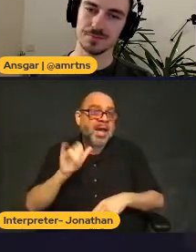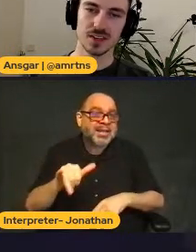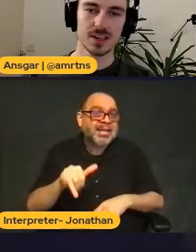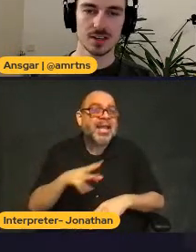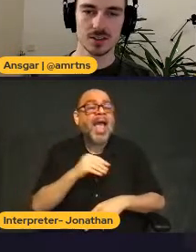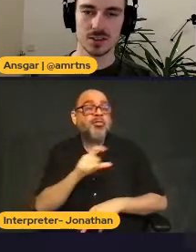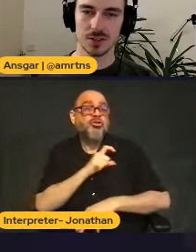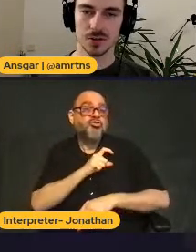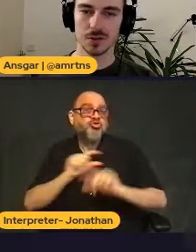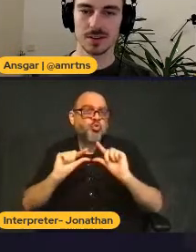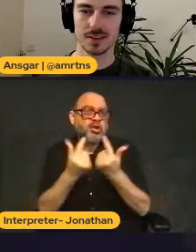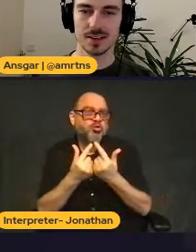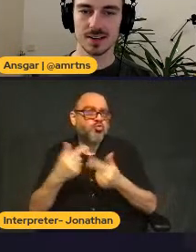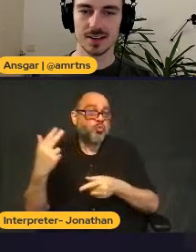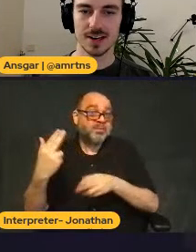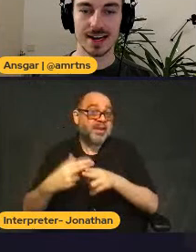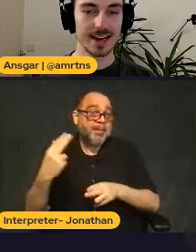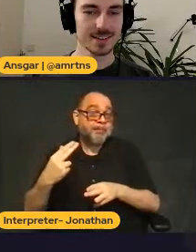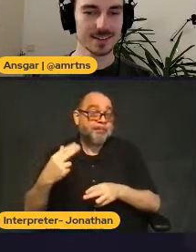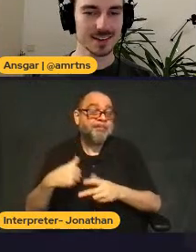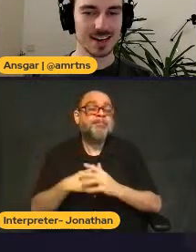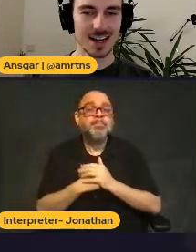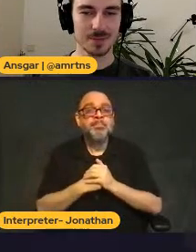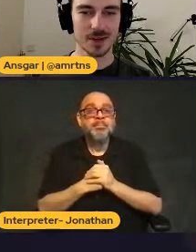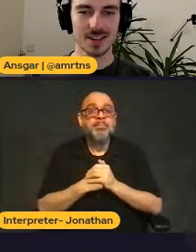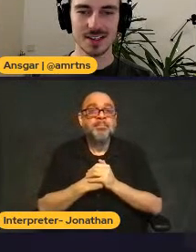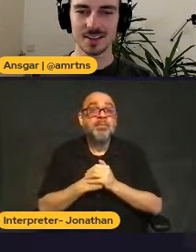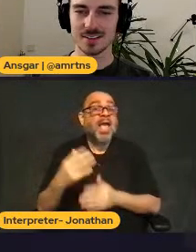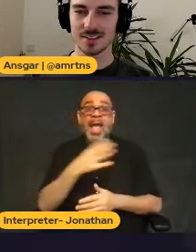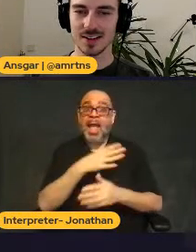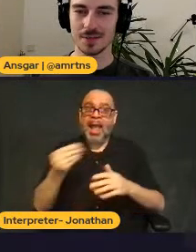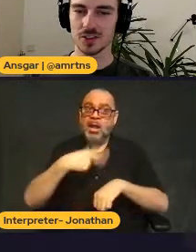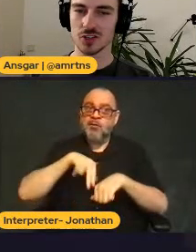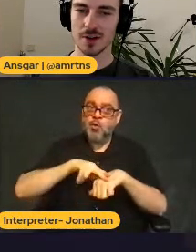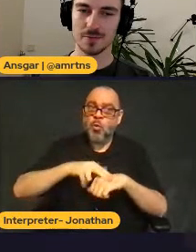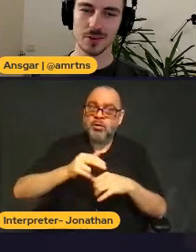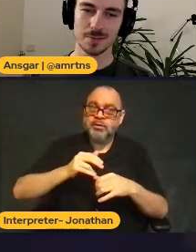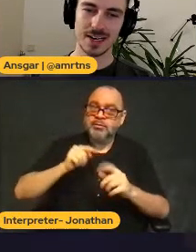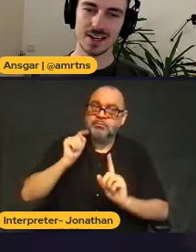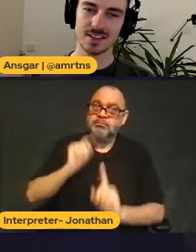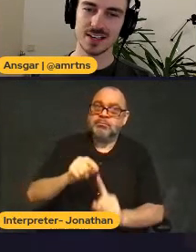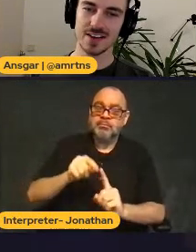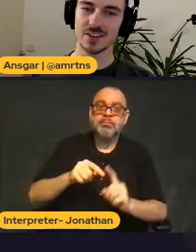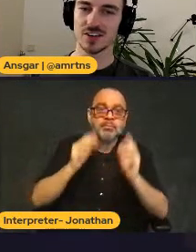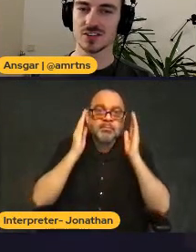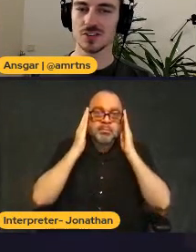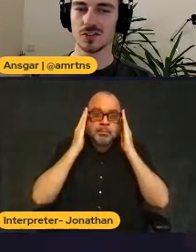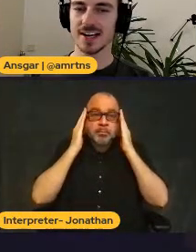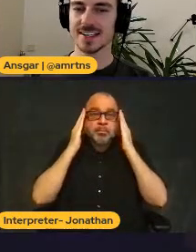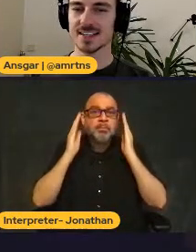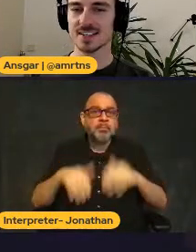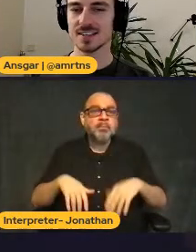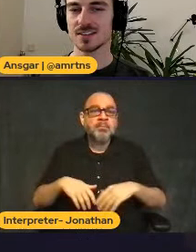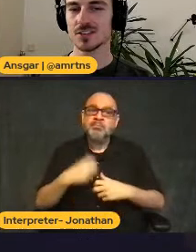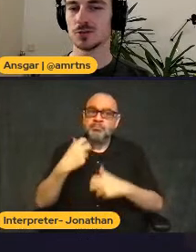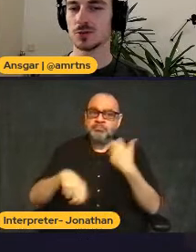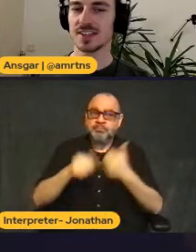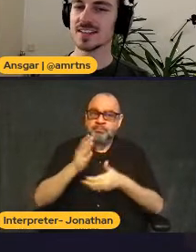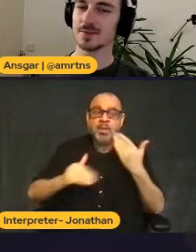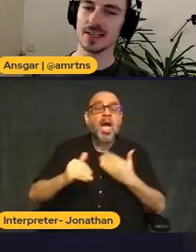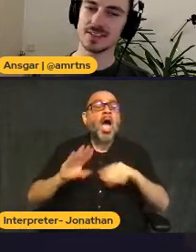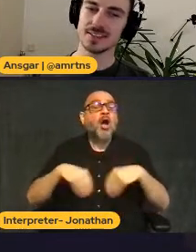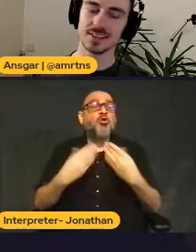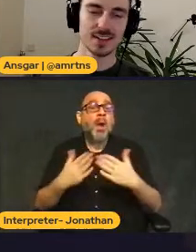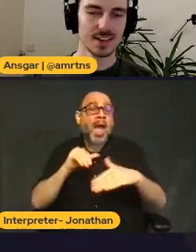name. So, and last but not least, the joyful part, I'm going to grant access to